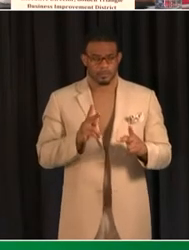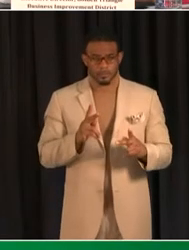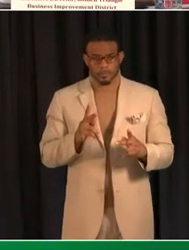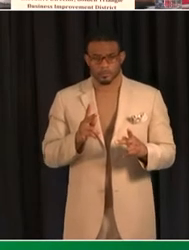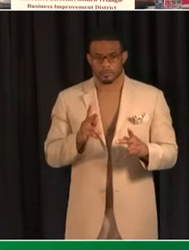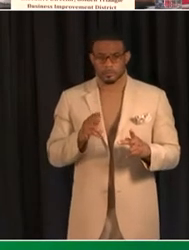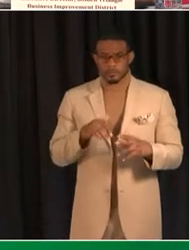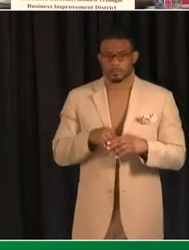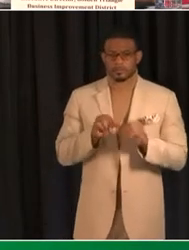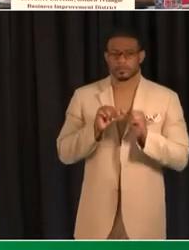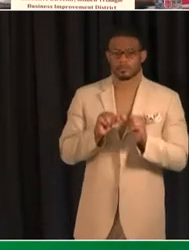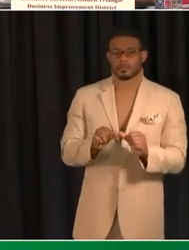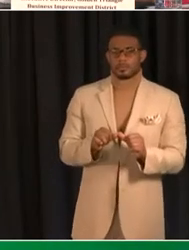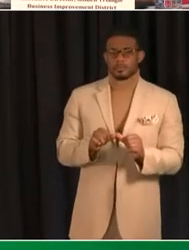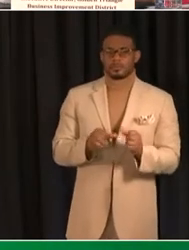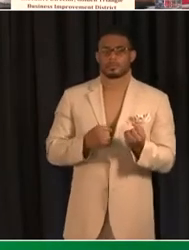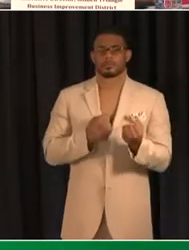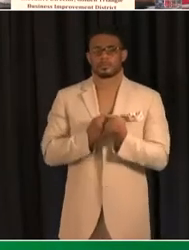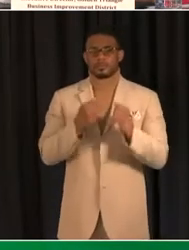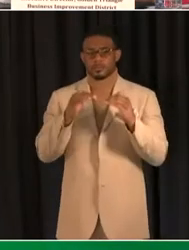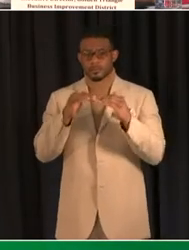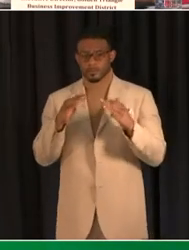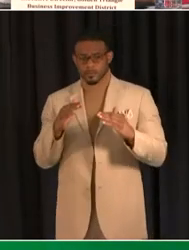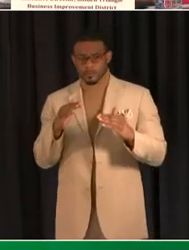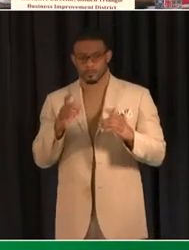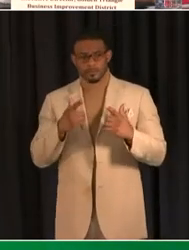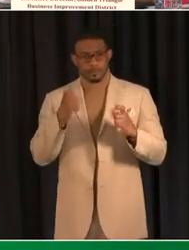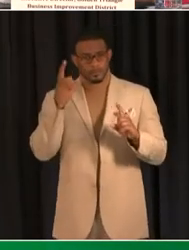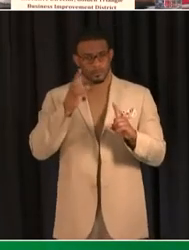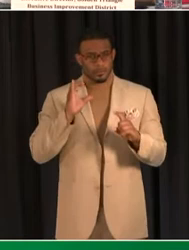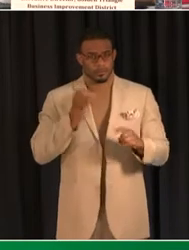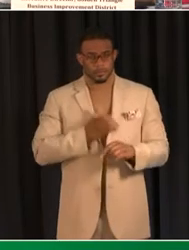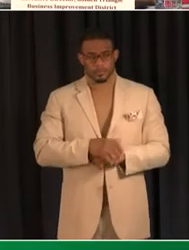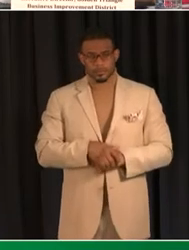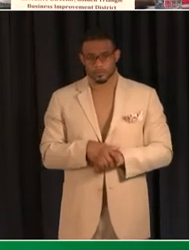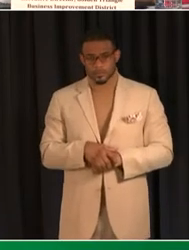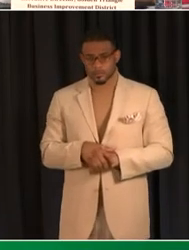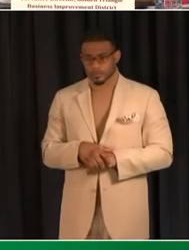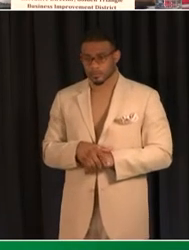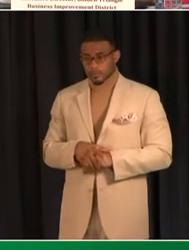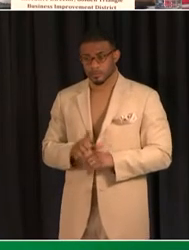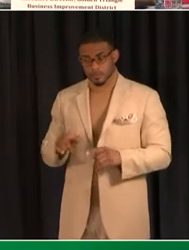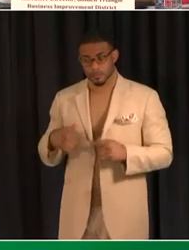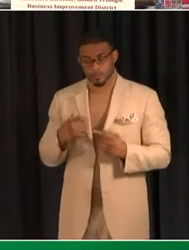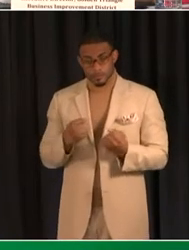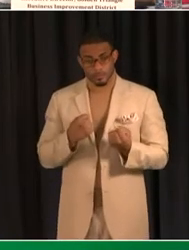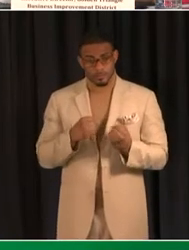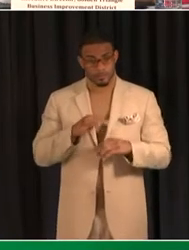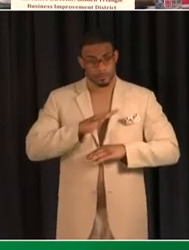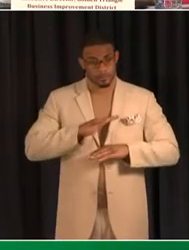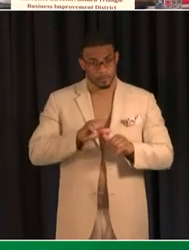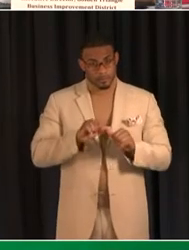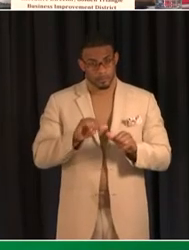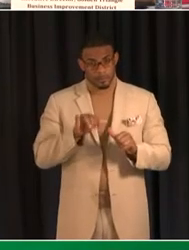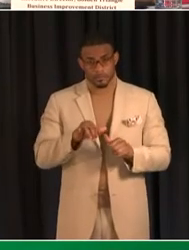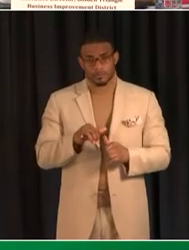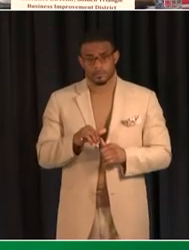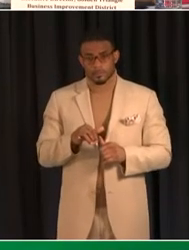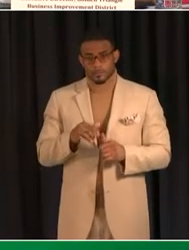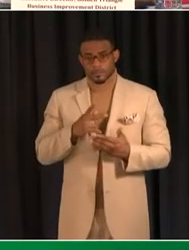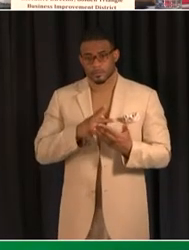helping people into permanent supportive housing is a big goal of ours. And we have been sustaining